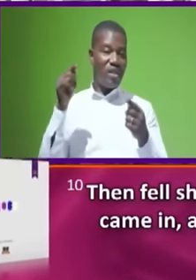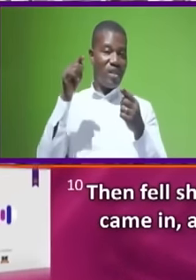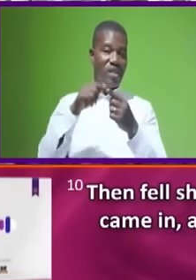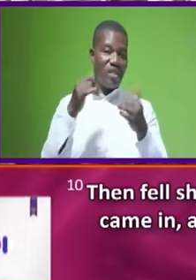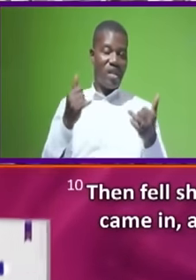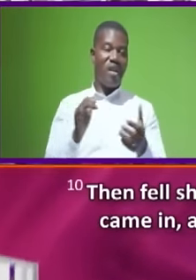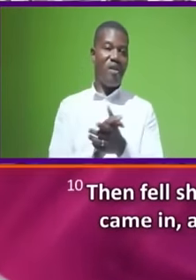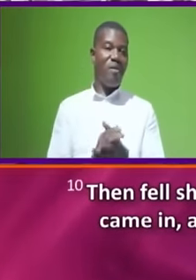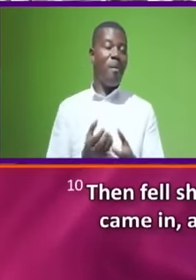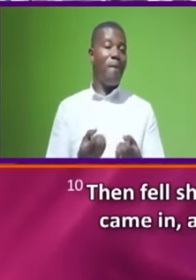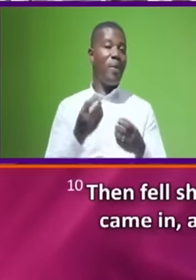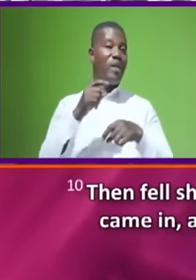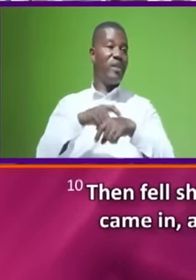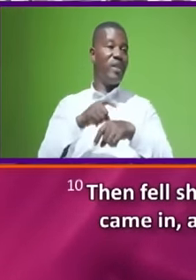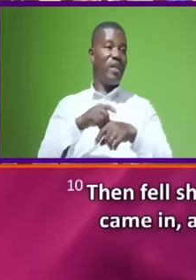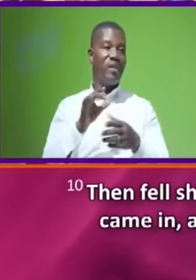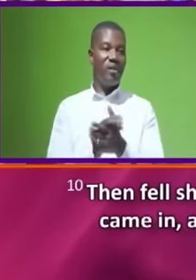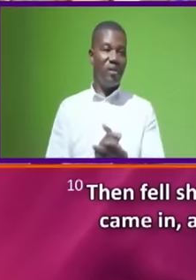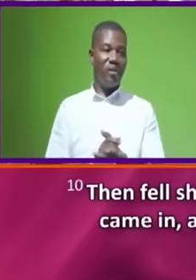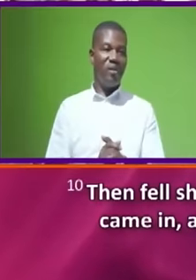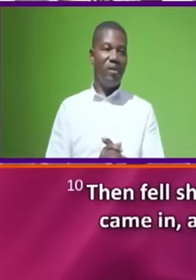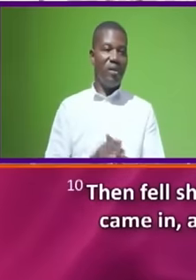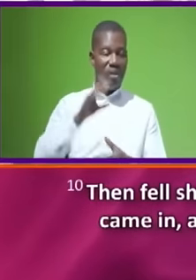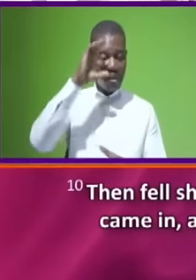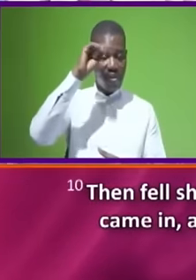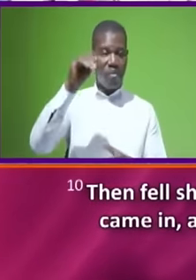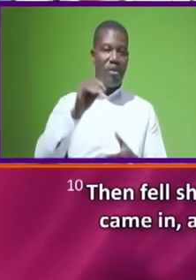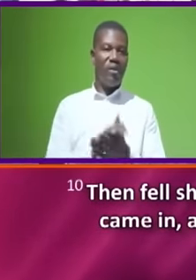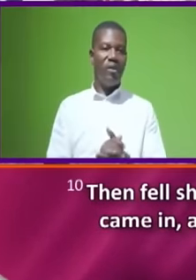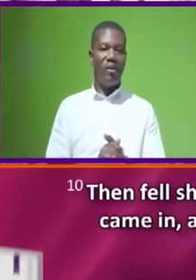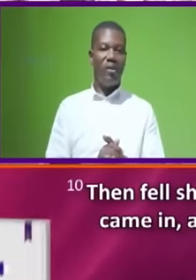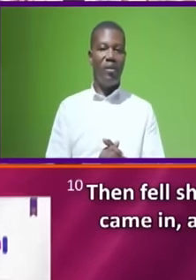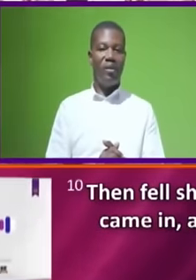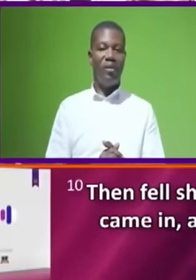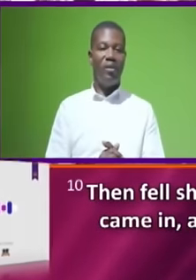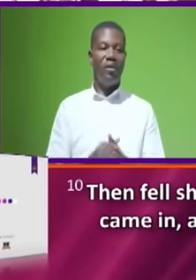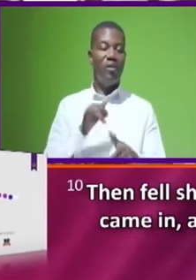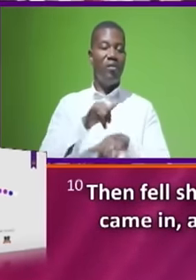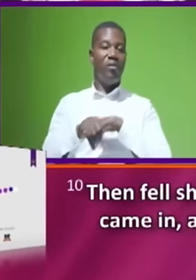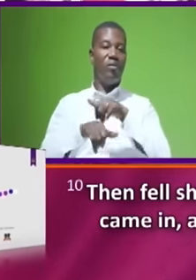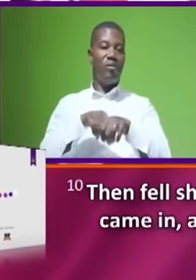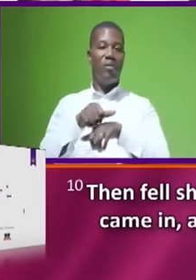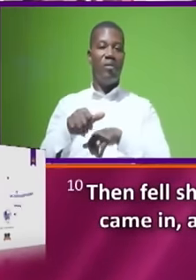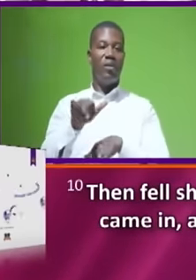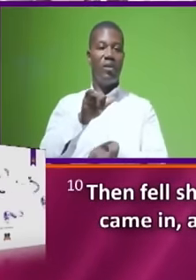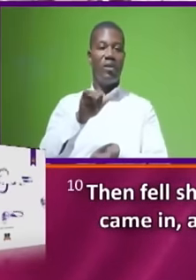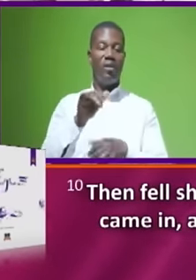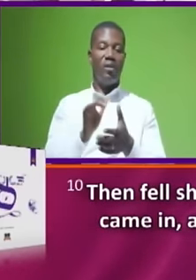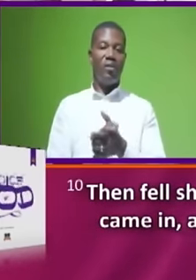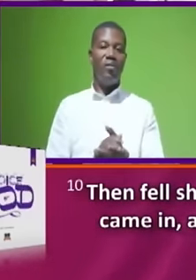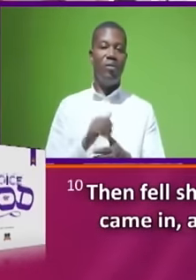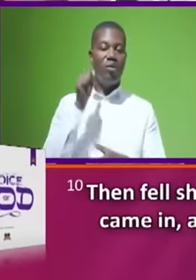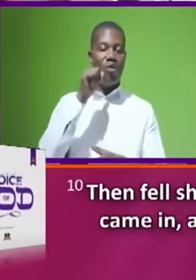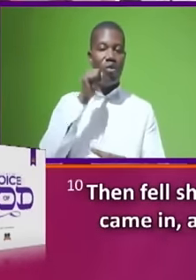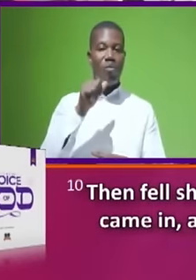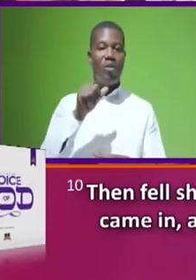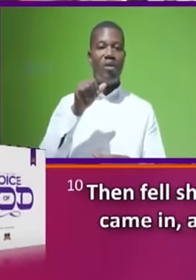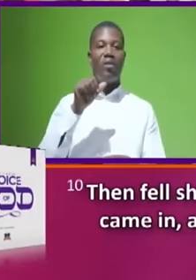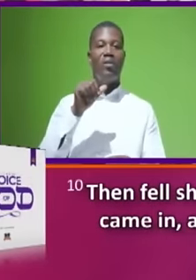date. Empempi no bema yazan ne yiriso yazan. If a man is a fraudster, the wife is also a fraudster.